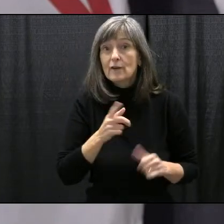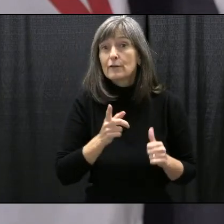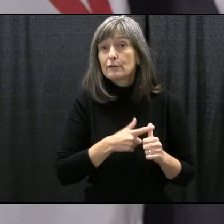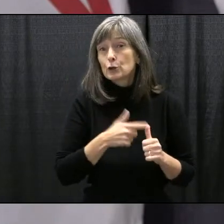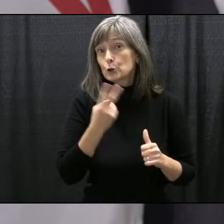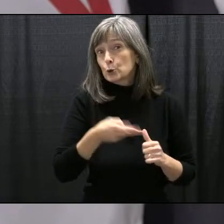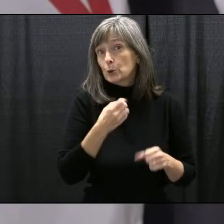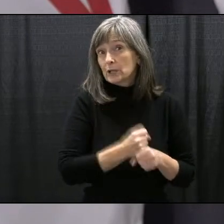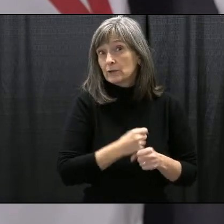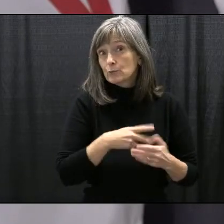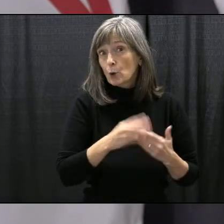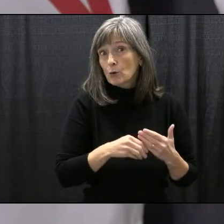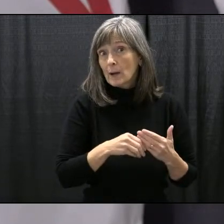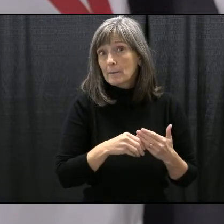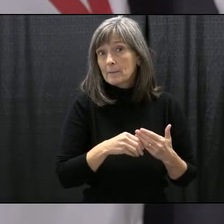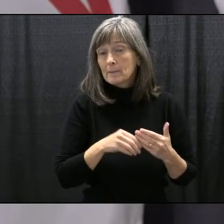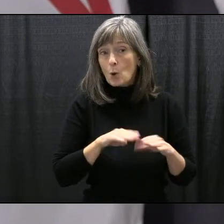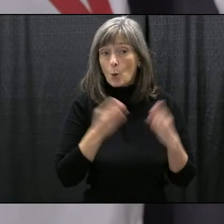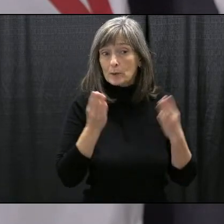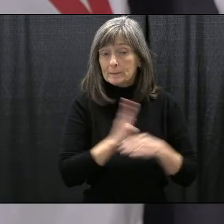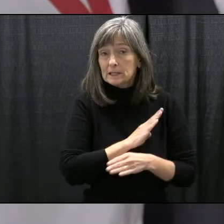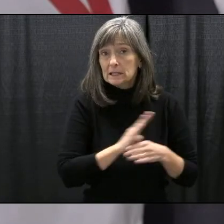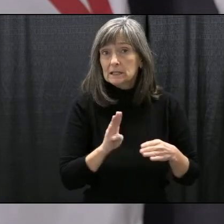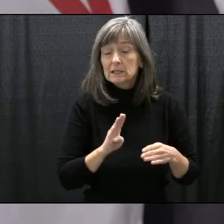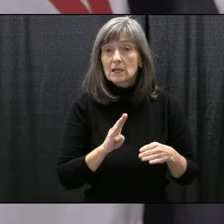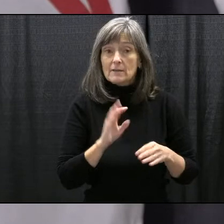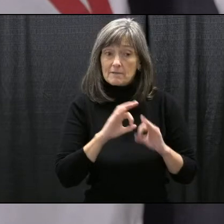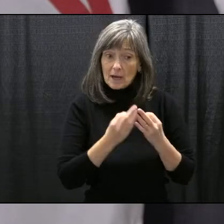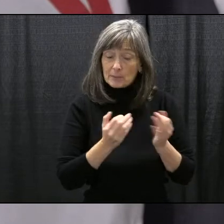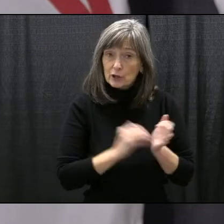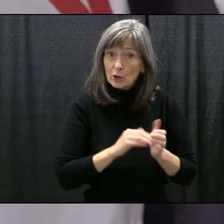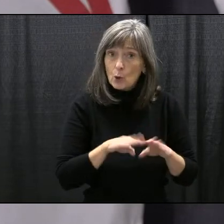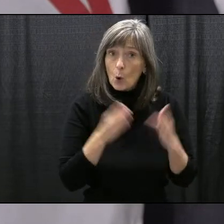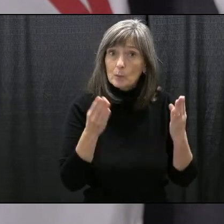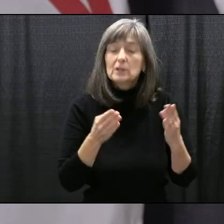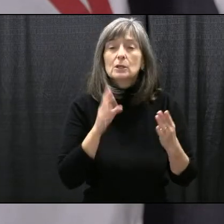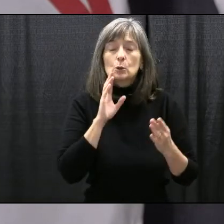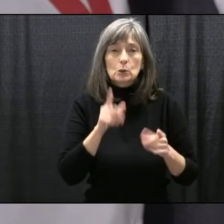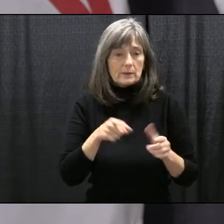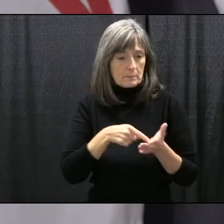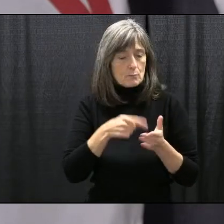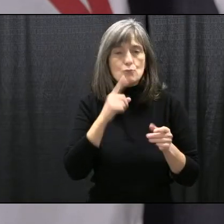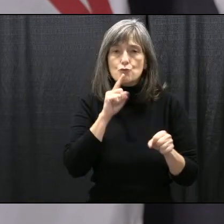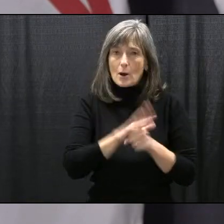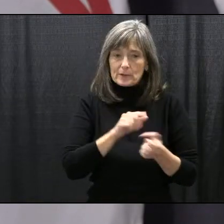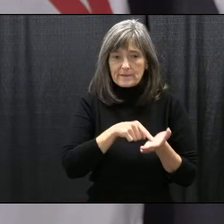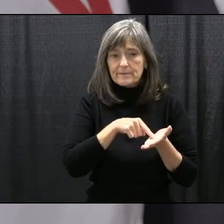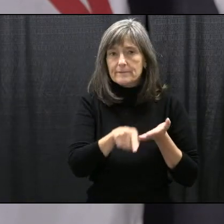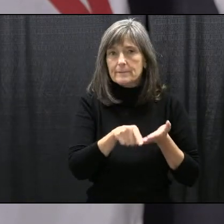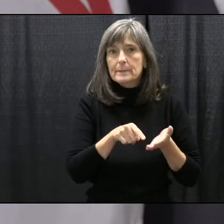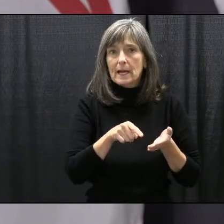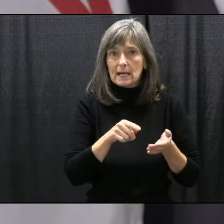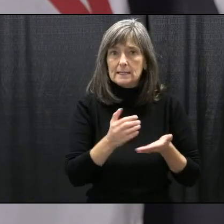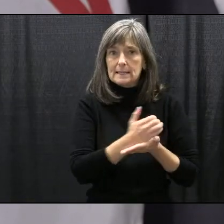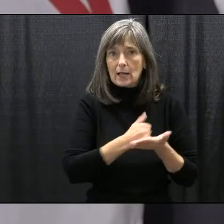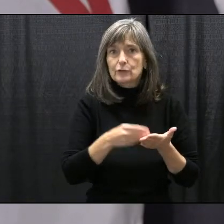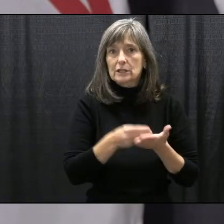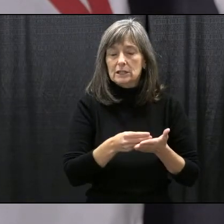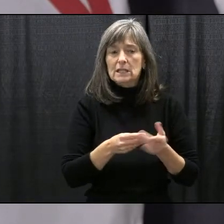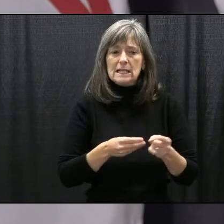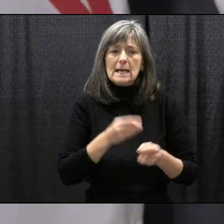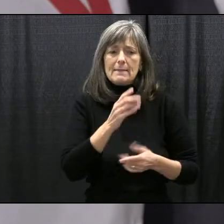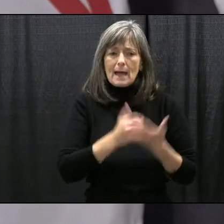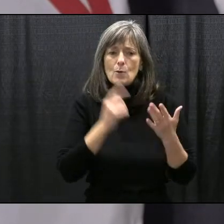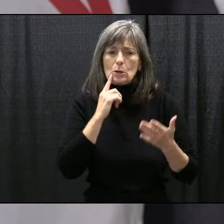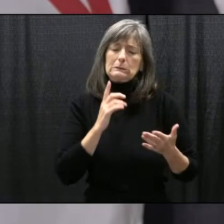first 2 years of their practice. This will ease some of the uncertainties we've heard about the business